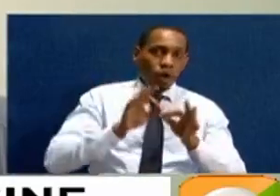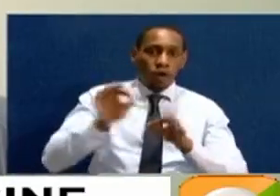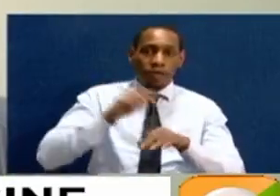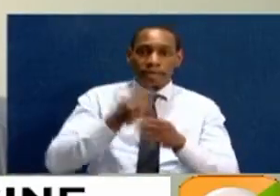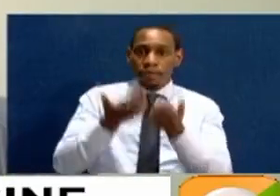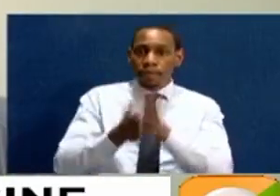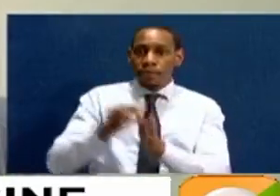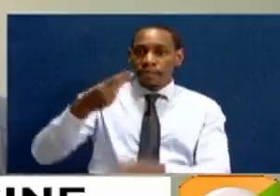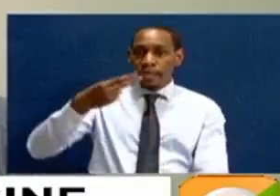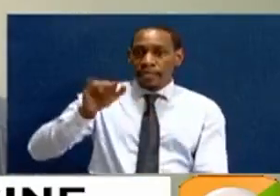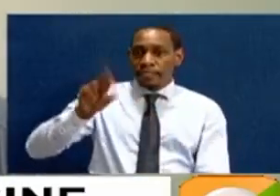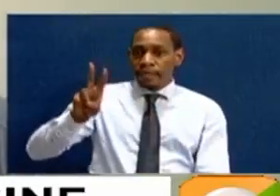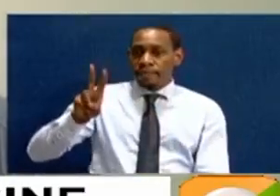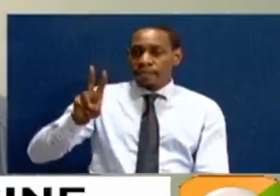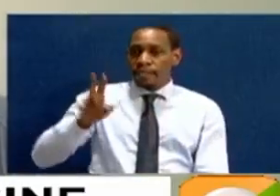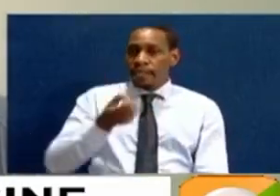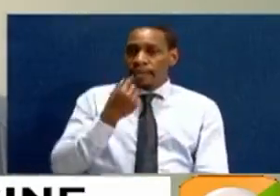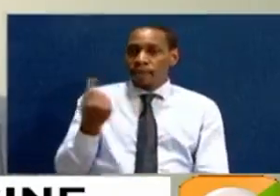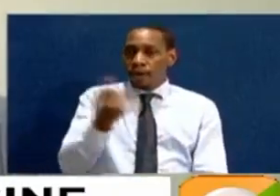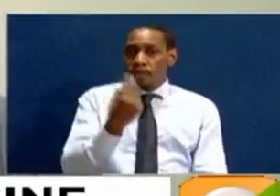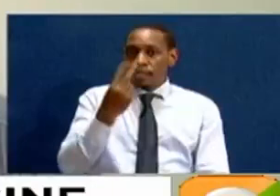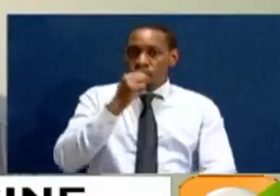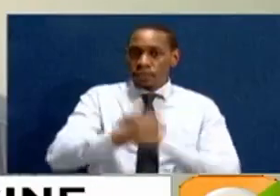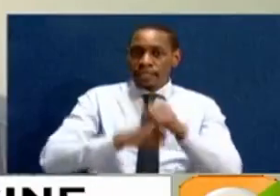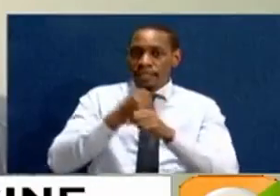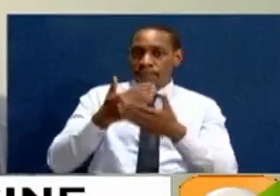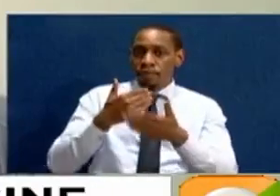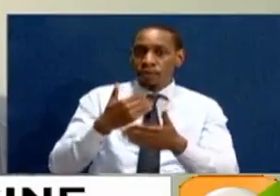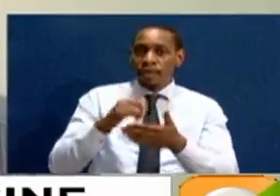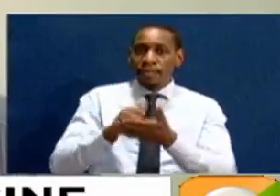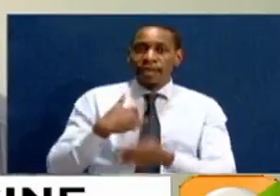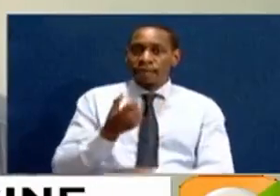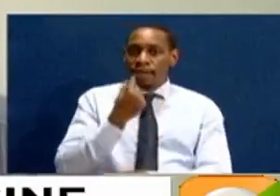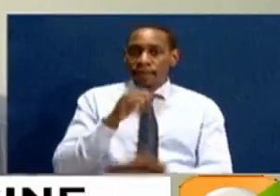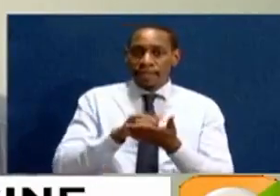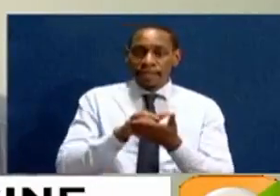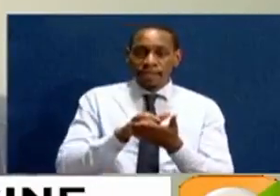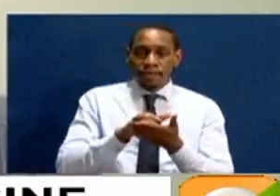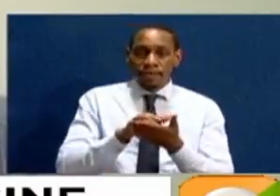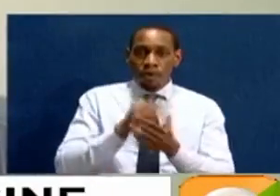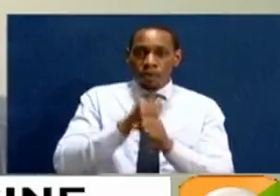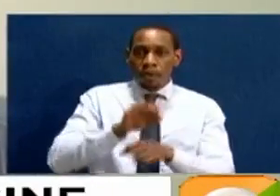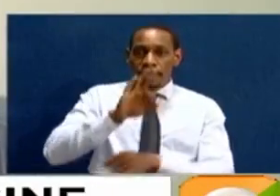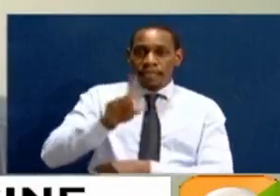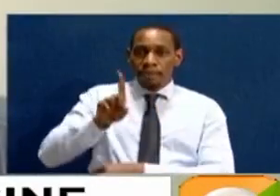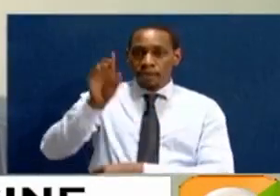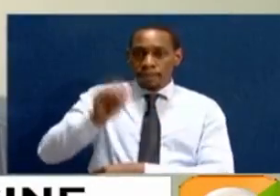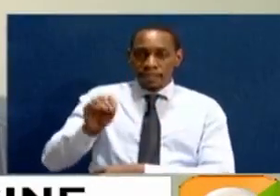than a HIV vaccine. And it is only 2 years ago that we got a vaccine that is only